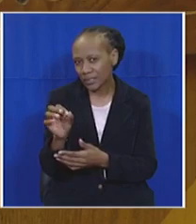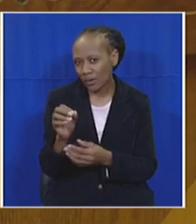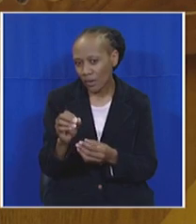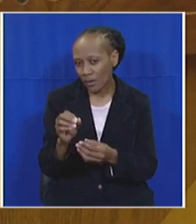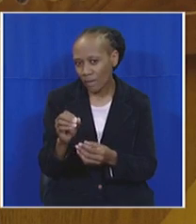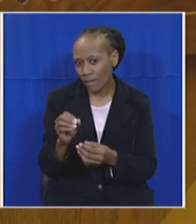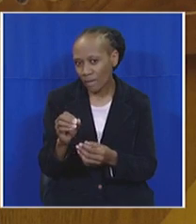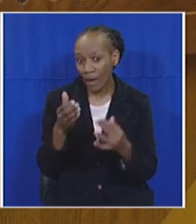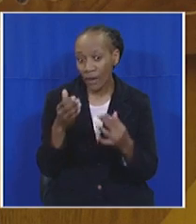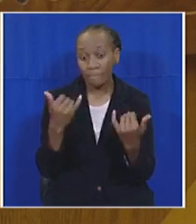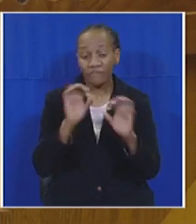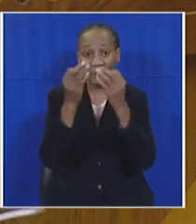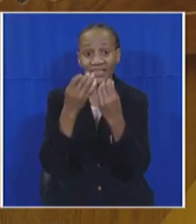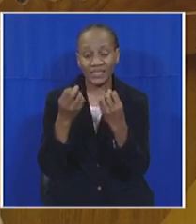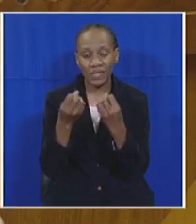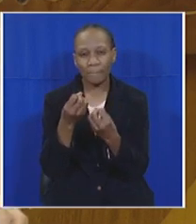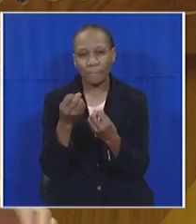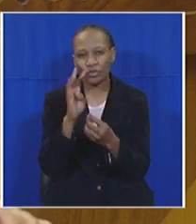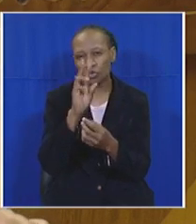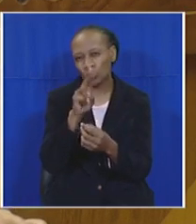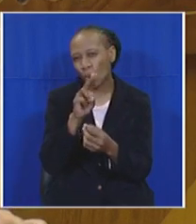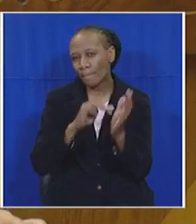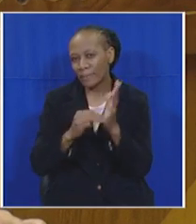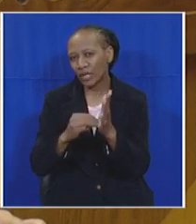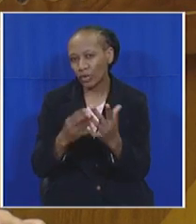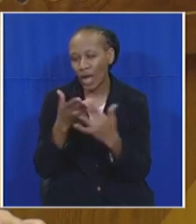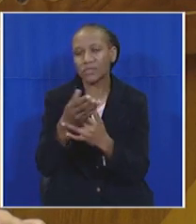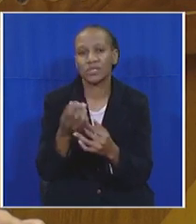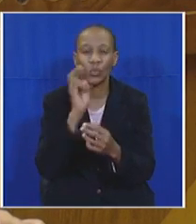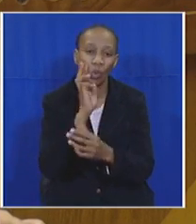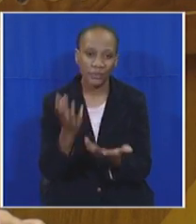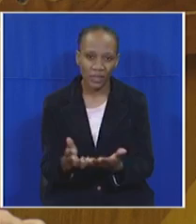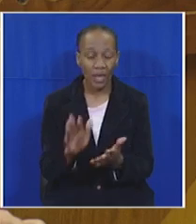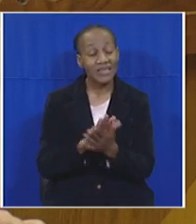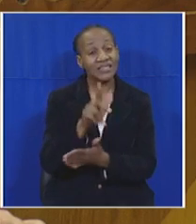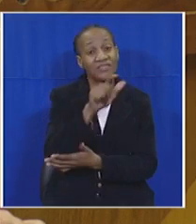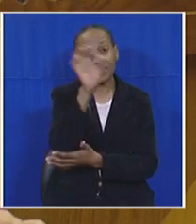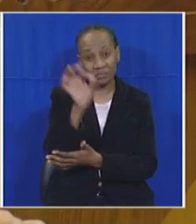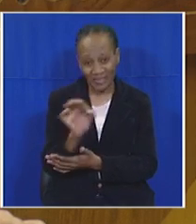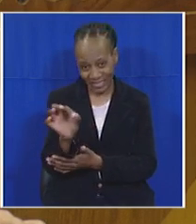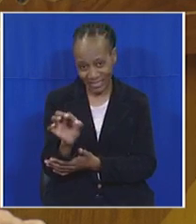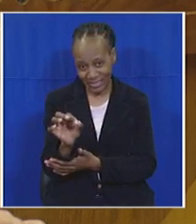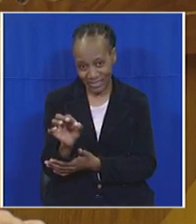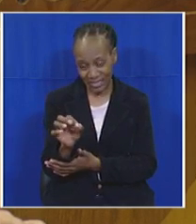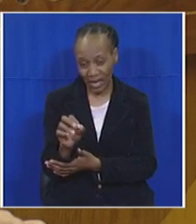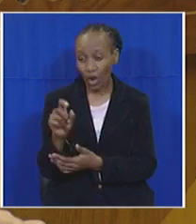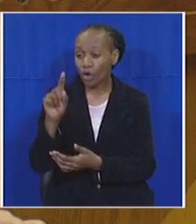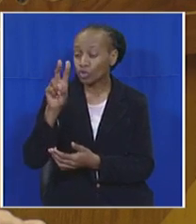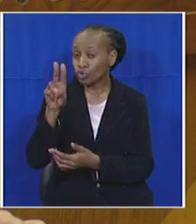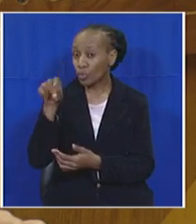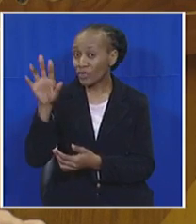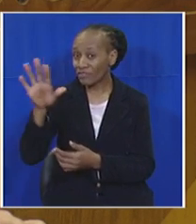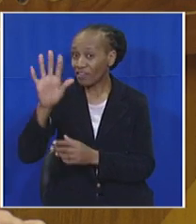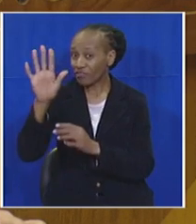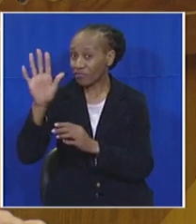been given access to water through this program, and only 17% of the targeted 2.5 million households have been given access